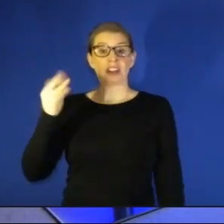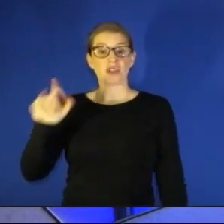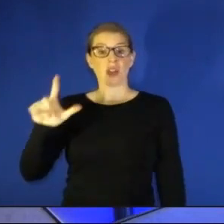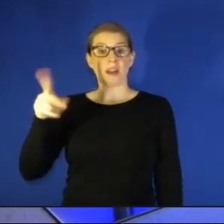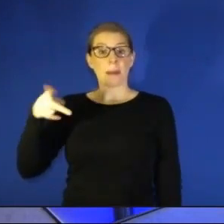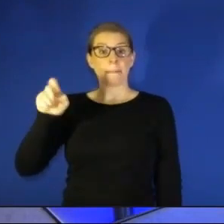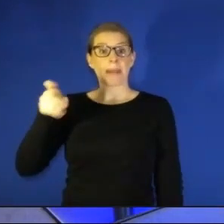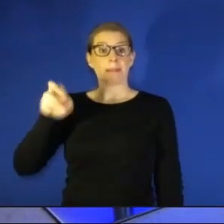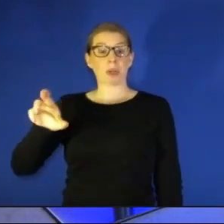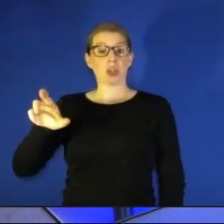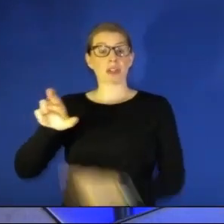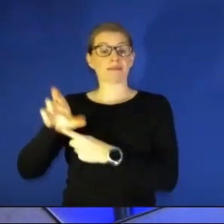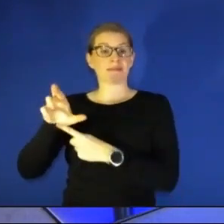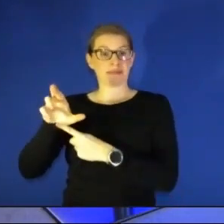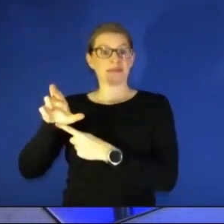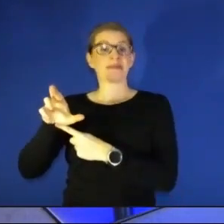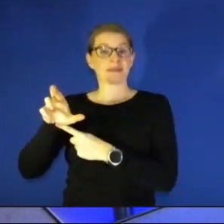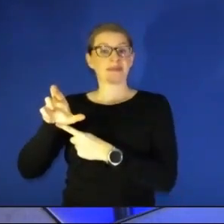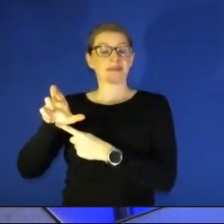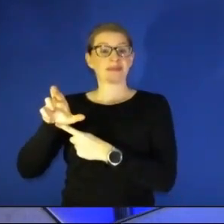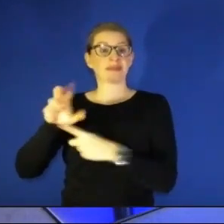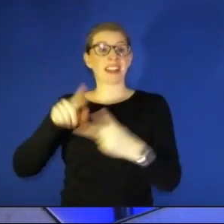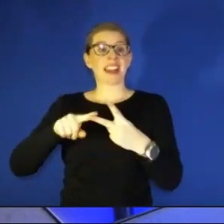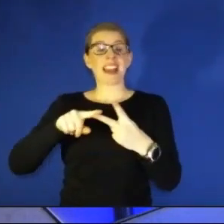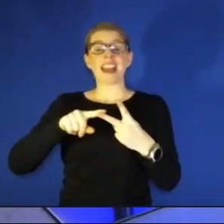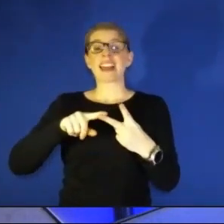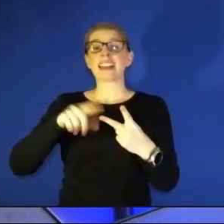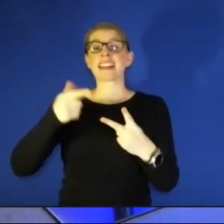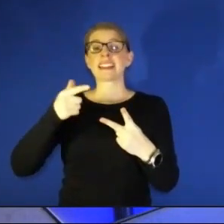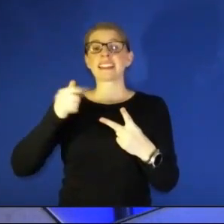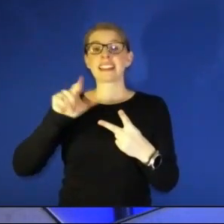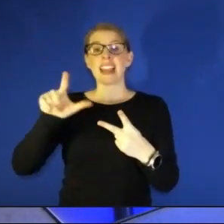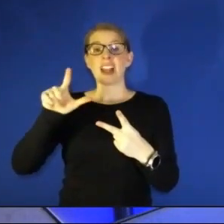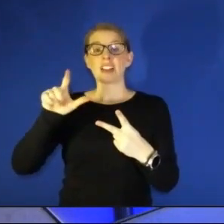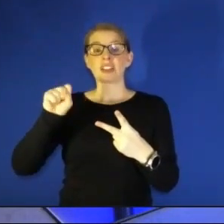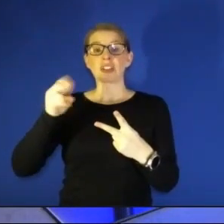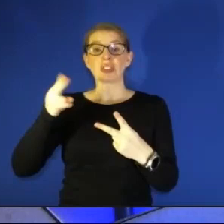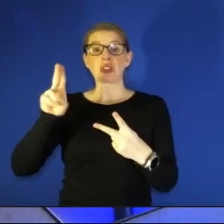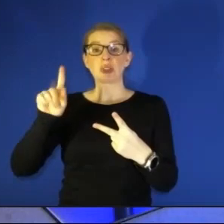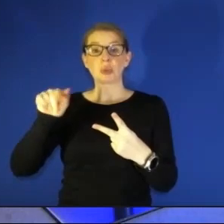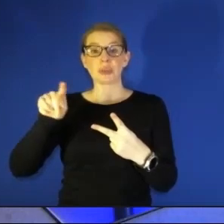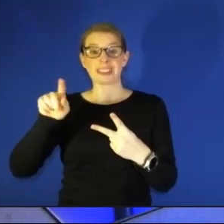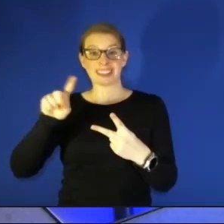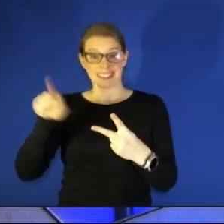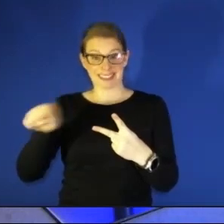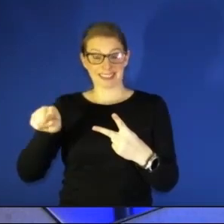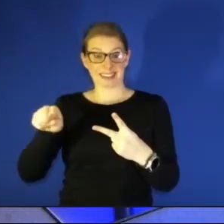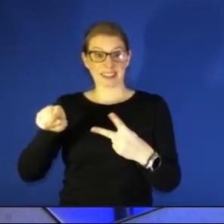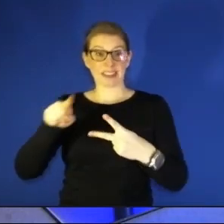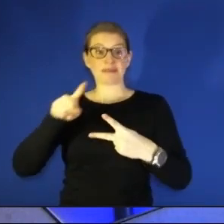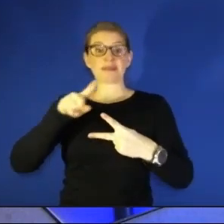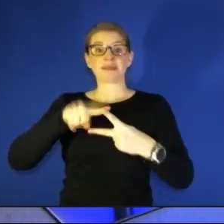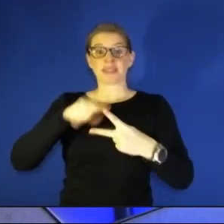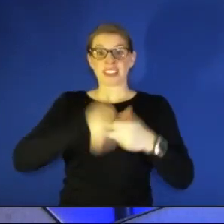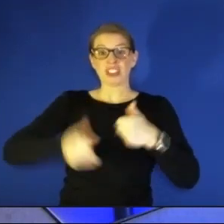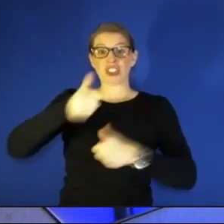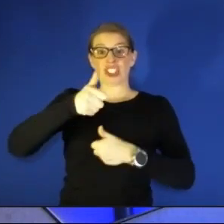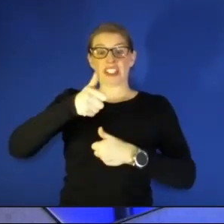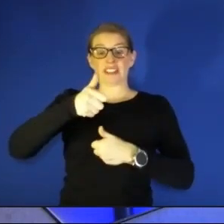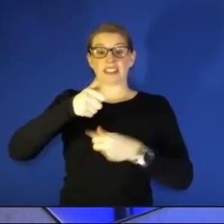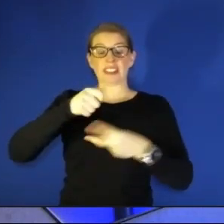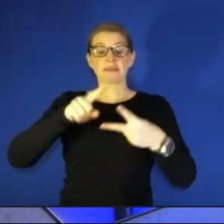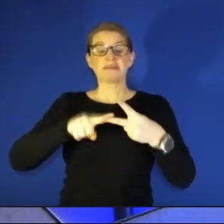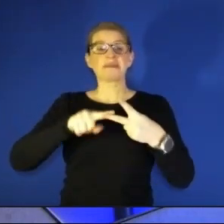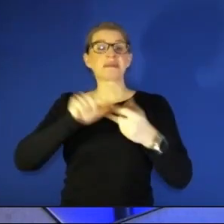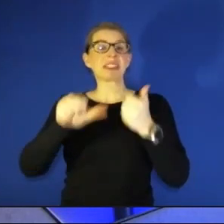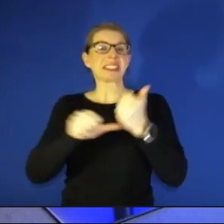City Division of the Health System, and Gail Schuetz. She is the Assistant Chief Nursing Officer for Inpatient and Emergency Services. Always good to see